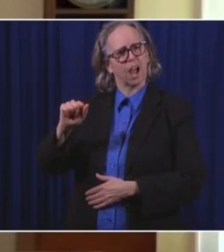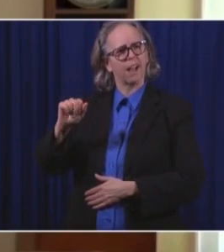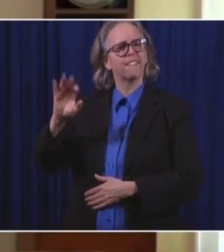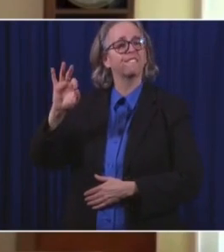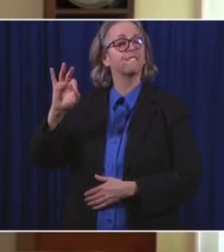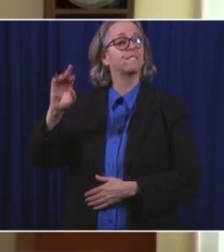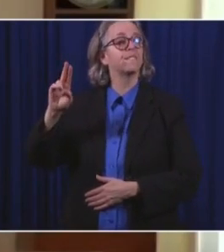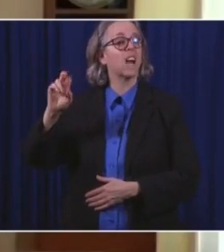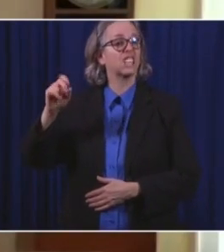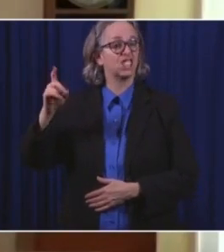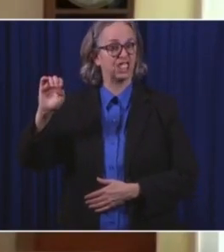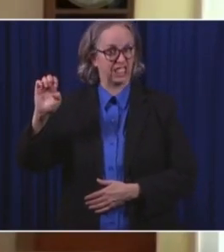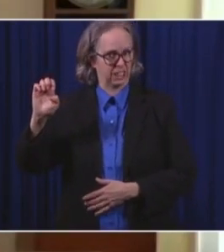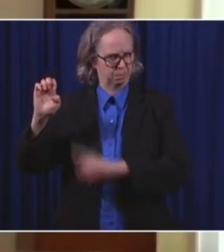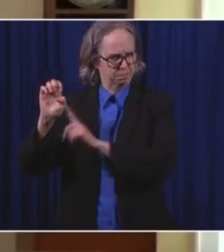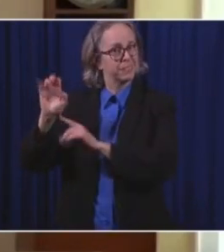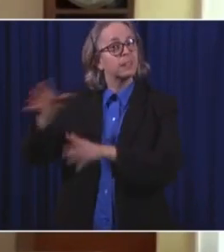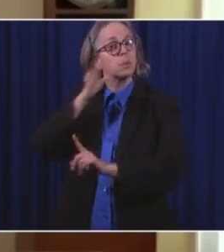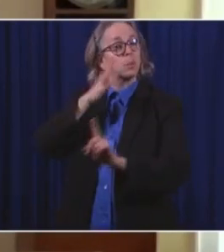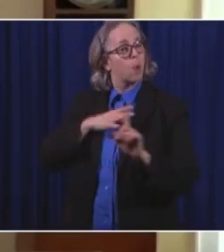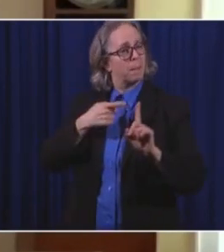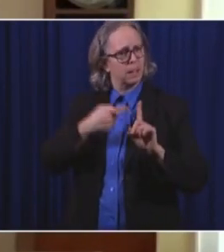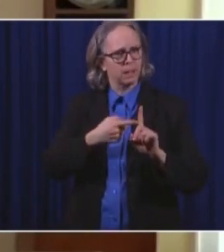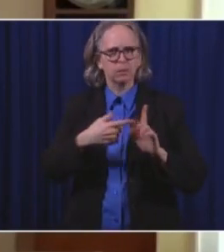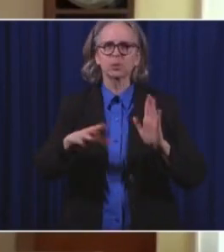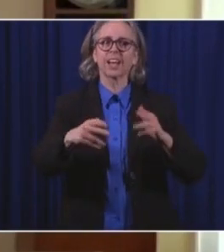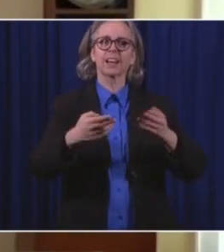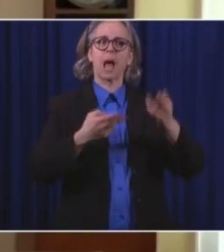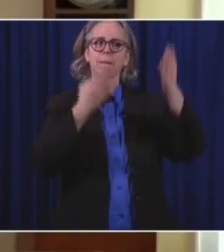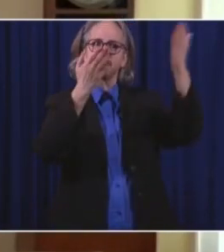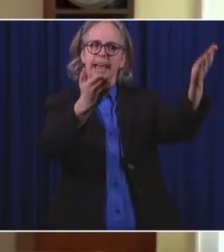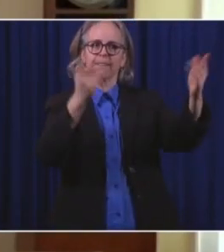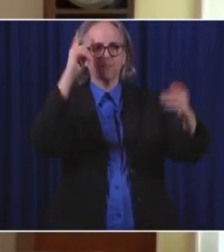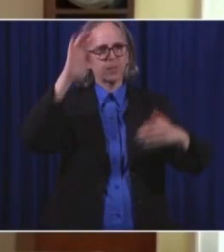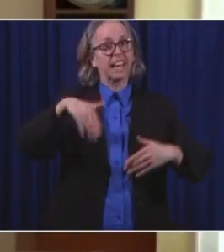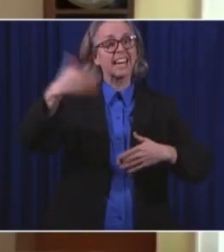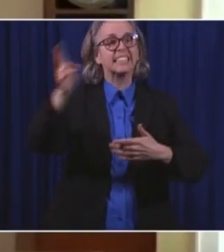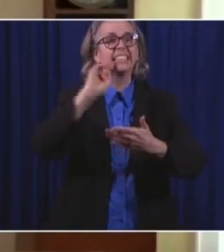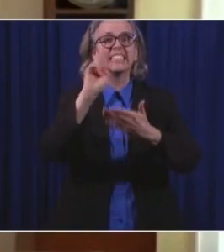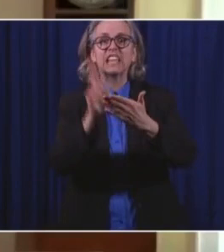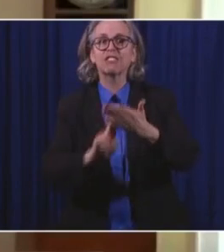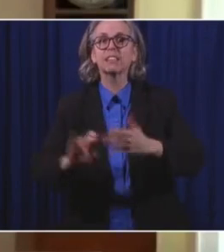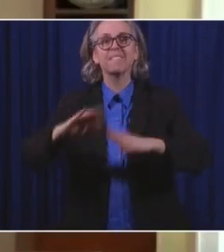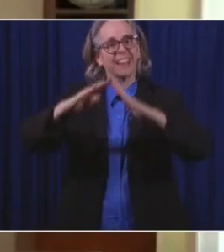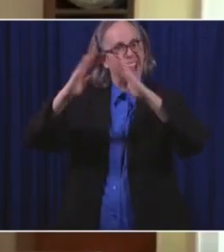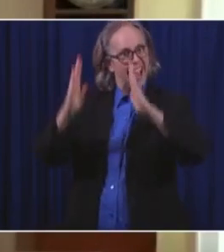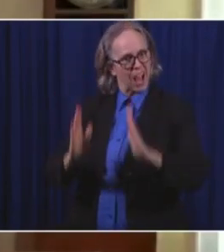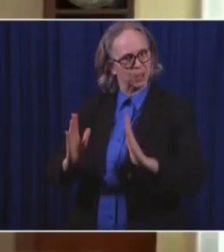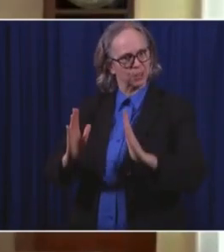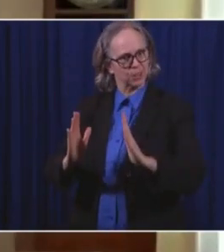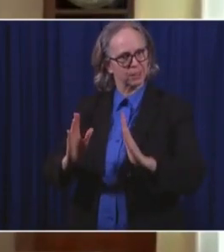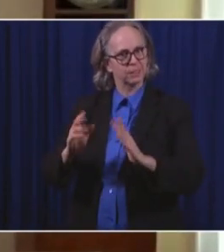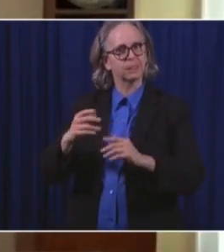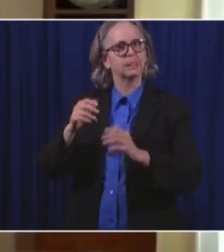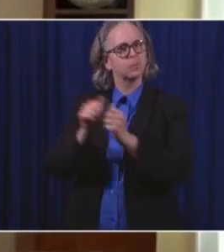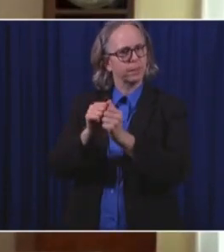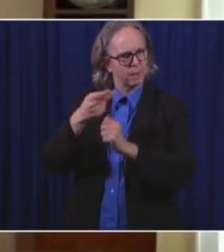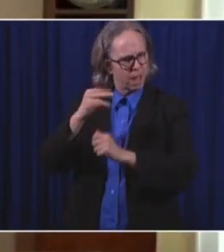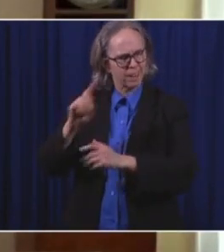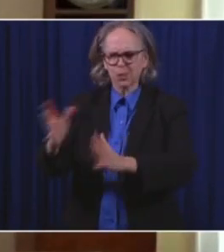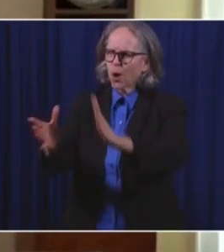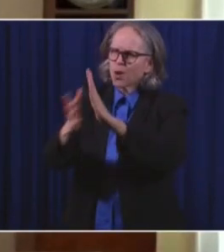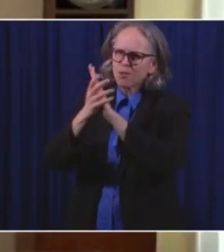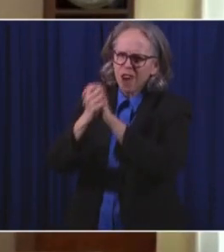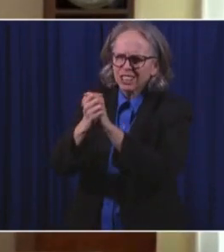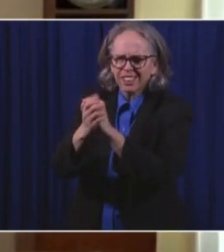by the President-elect to be the next Secretary of Housing and Urban Development. We congratulate her on being chosen for this